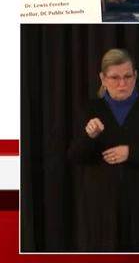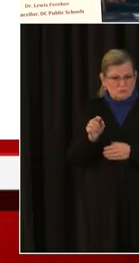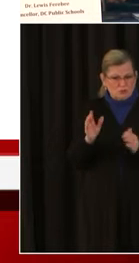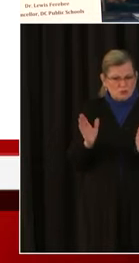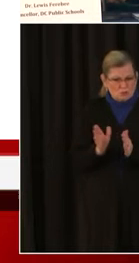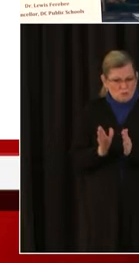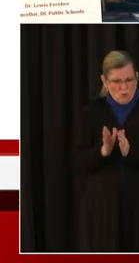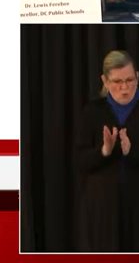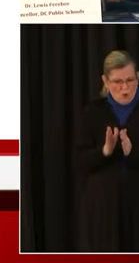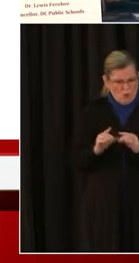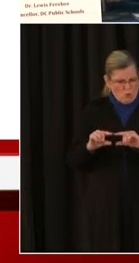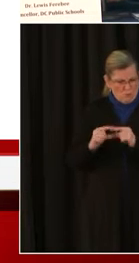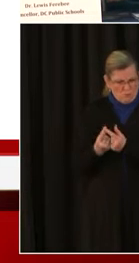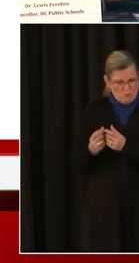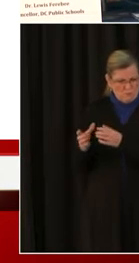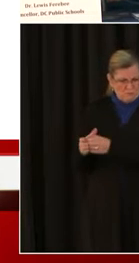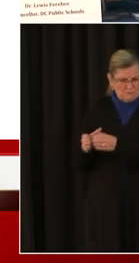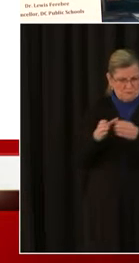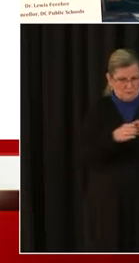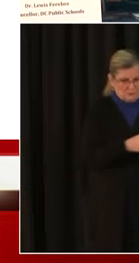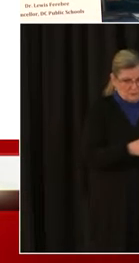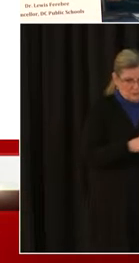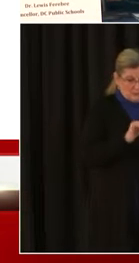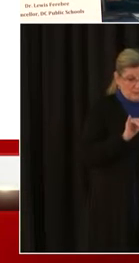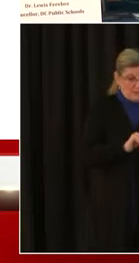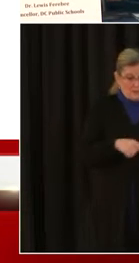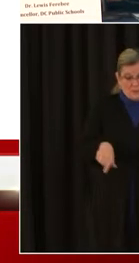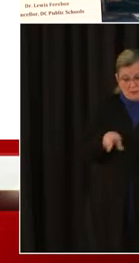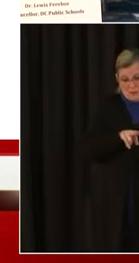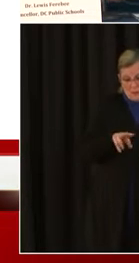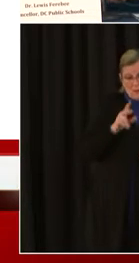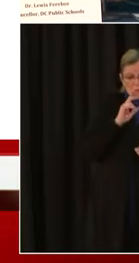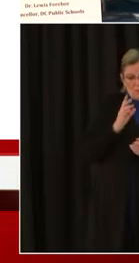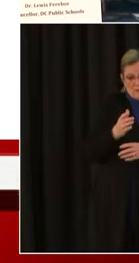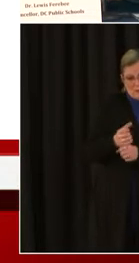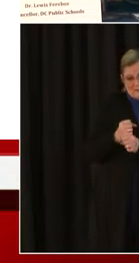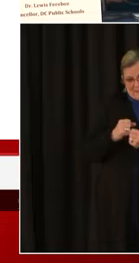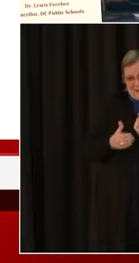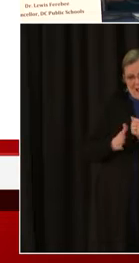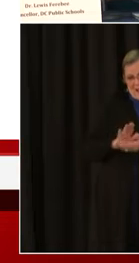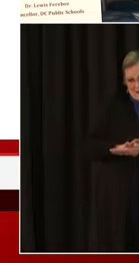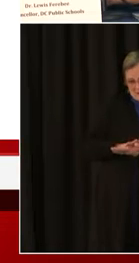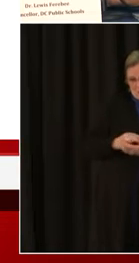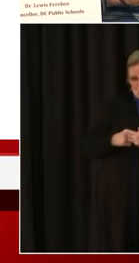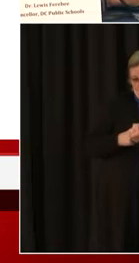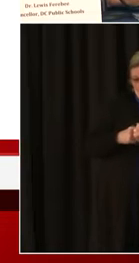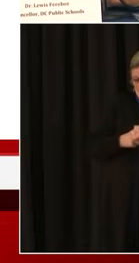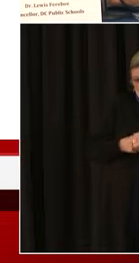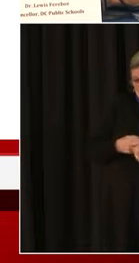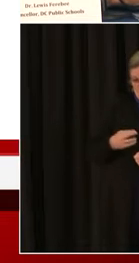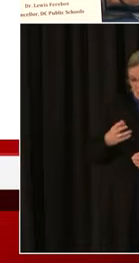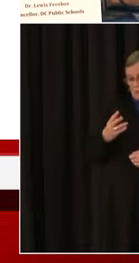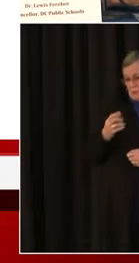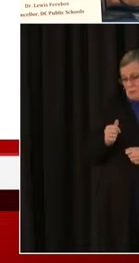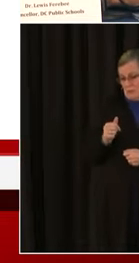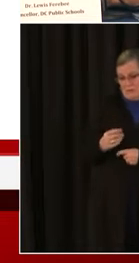of students that will receive academic support, and this could occur either 4 days or 4.5 days a